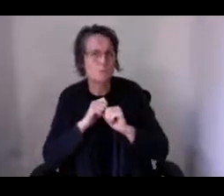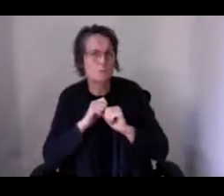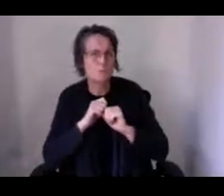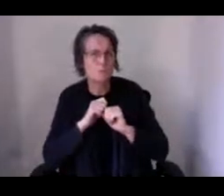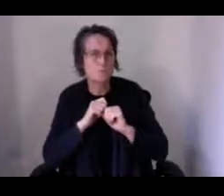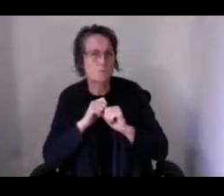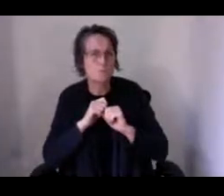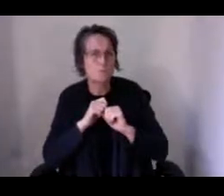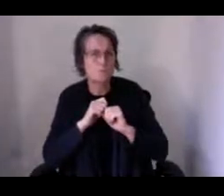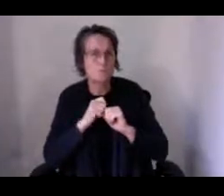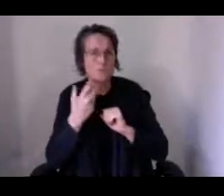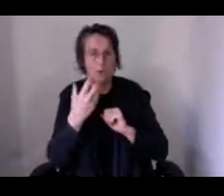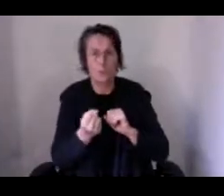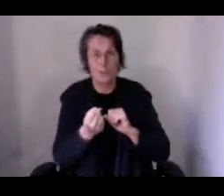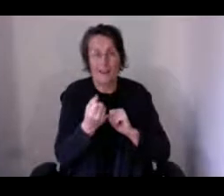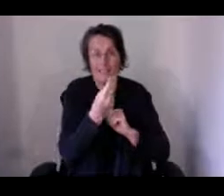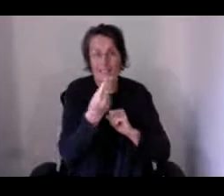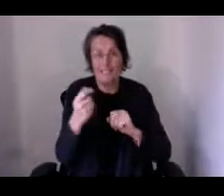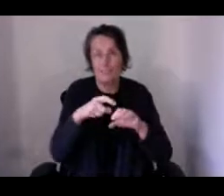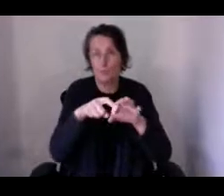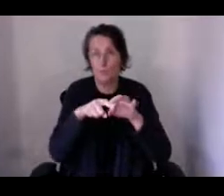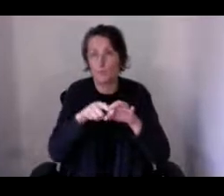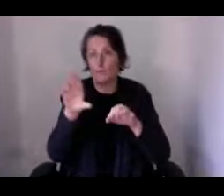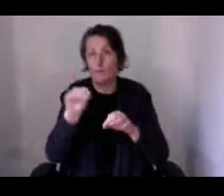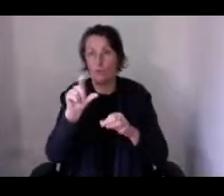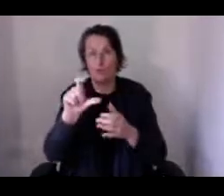we've had some questions come through the chat,